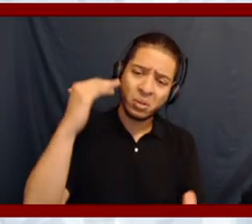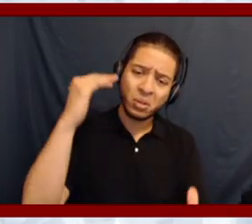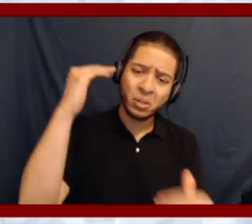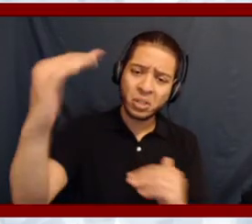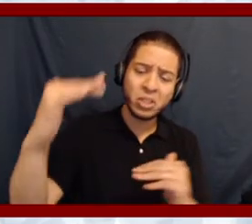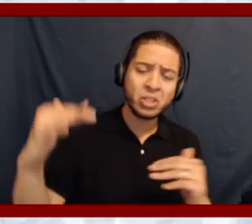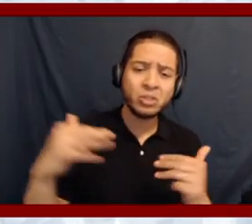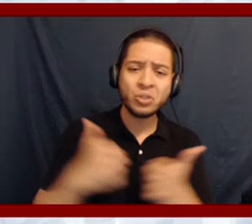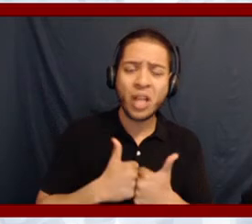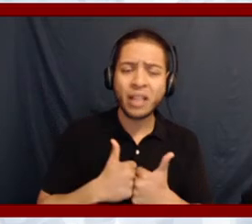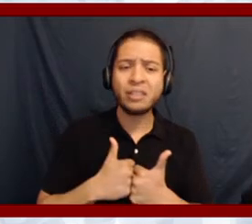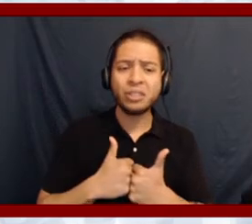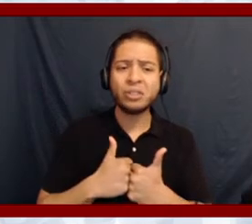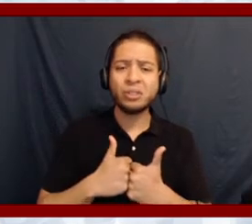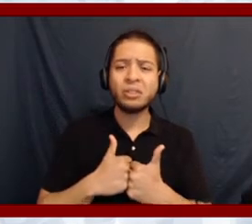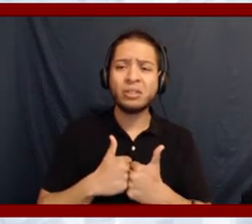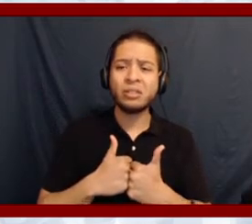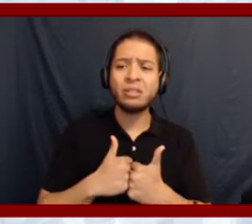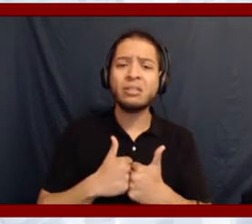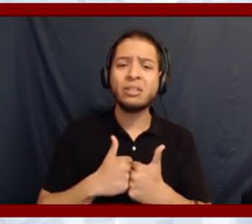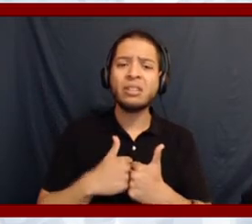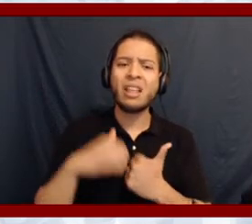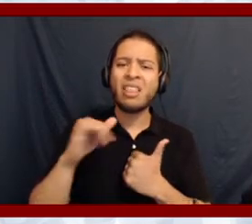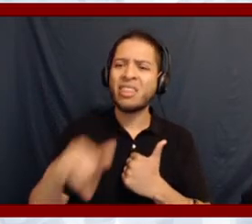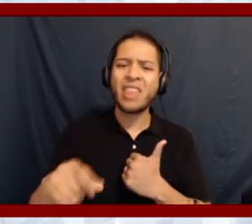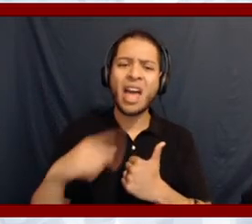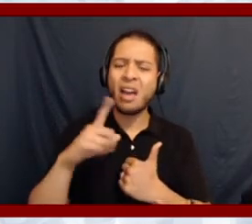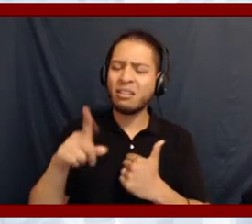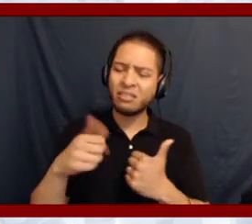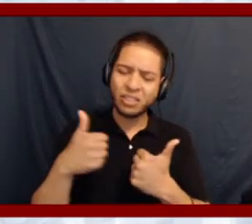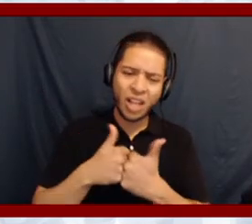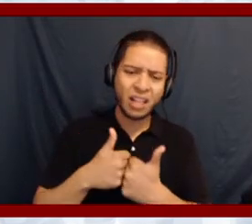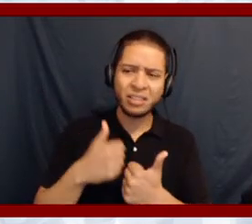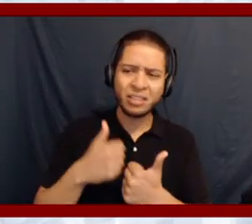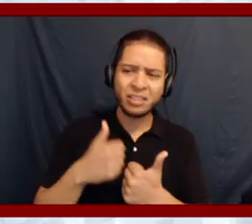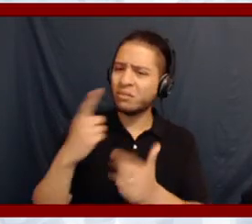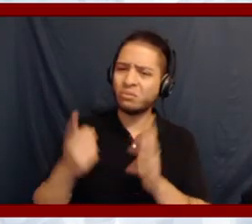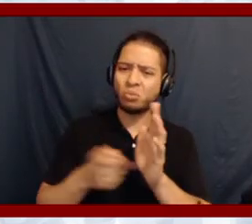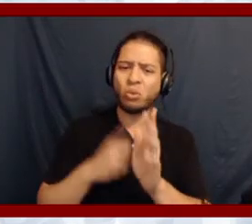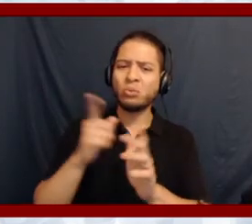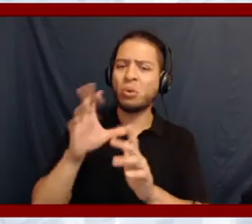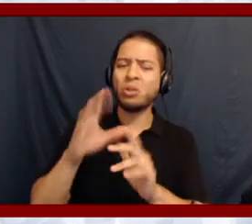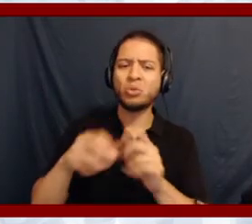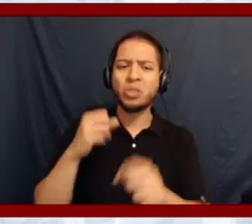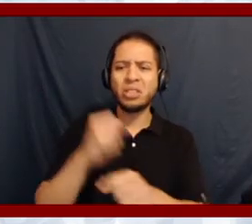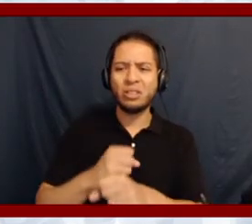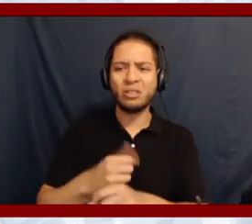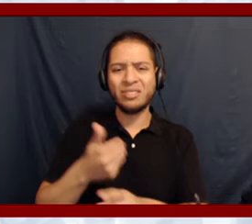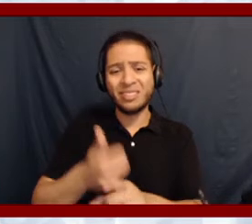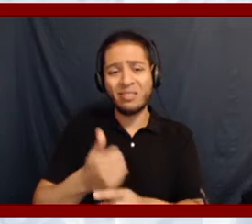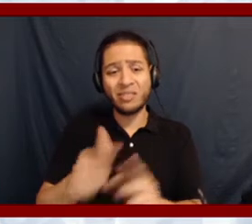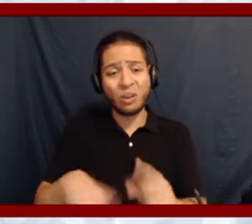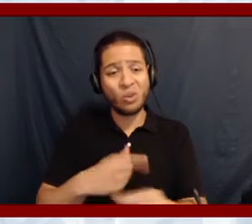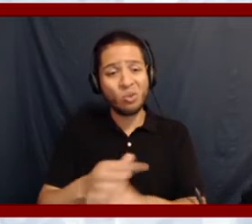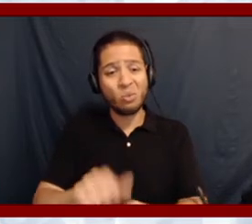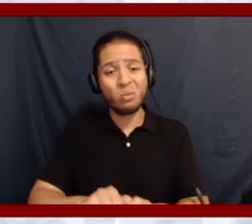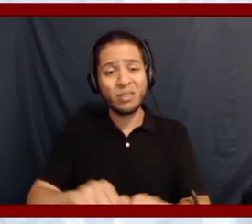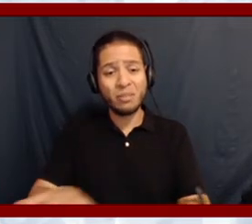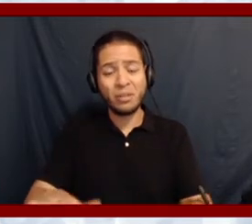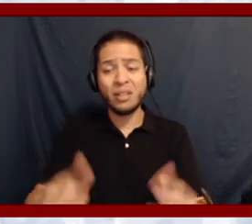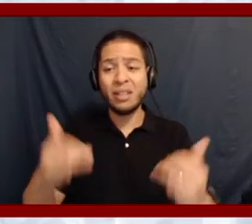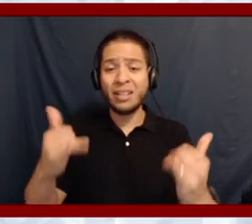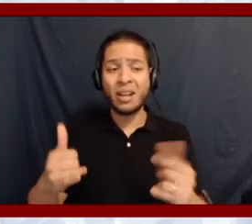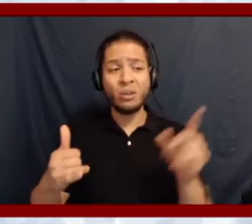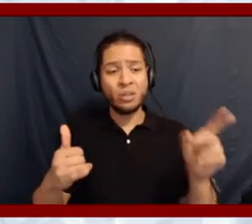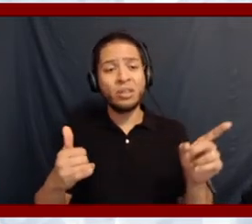a global pandemic. You heard the Secretary mention we're dealing with a very formidable Delta variant